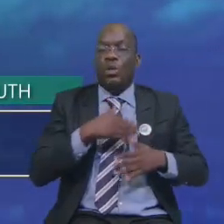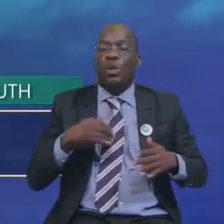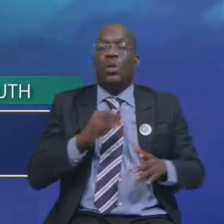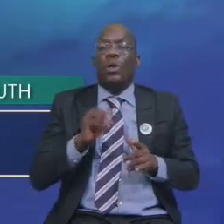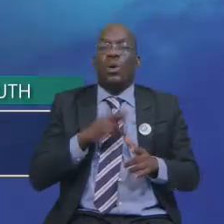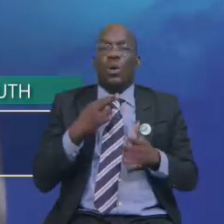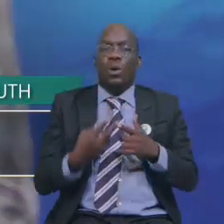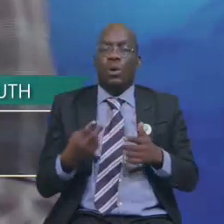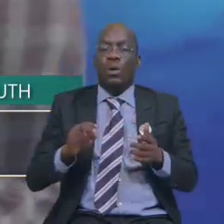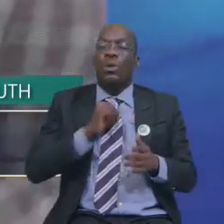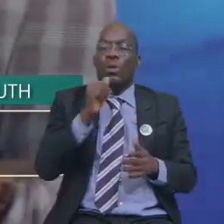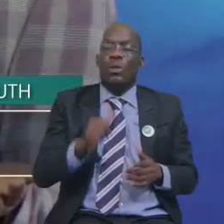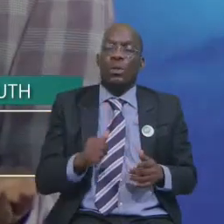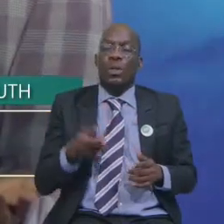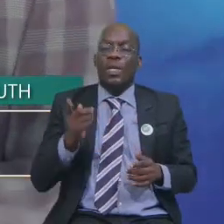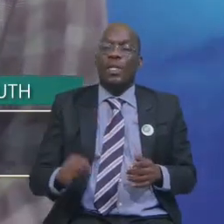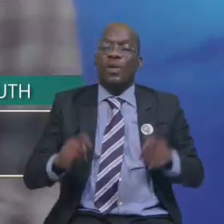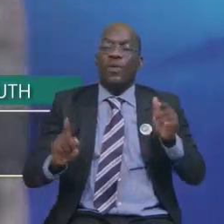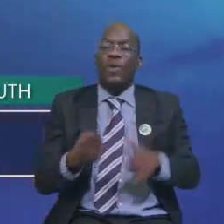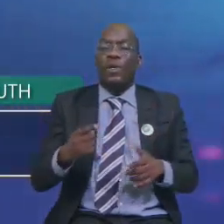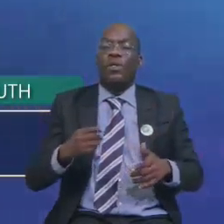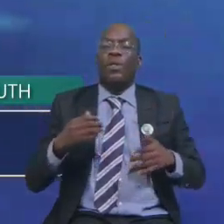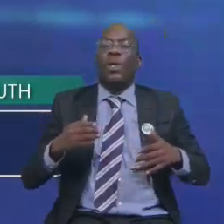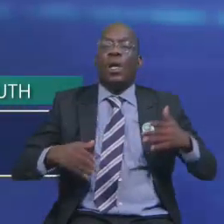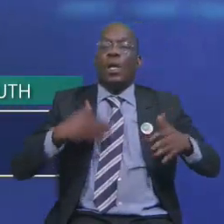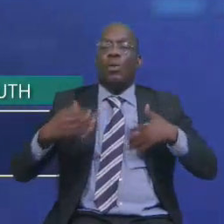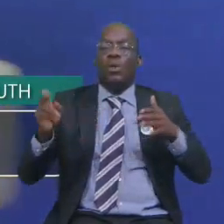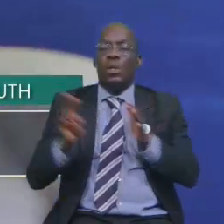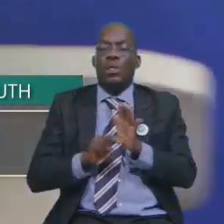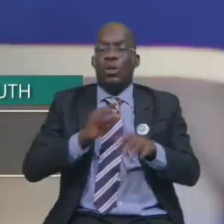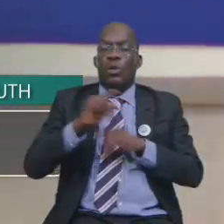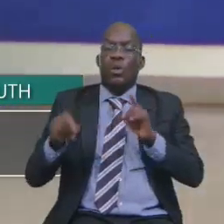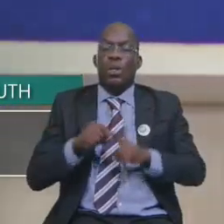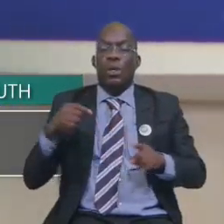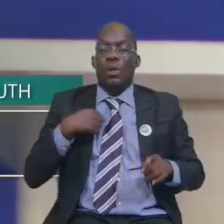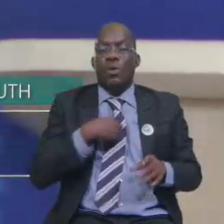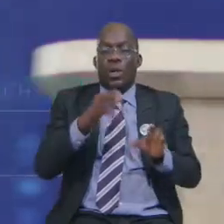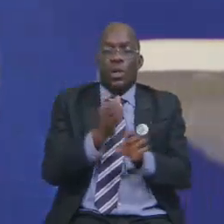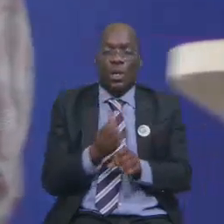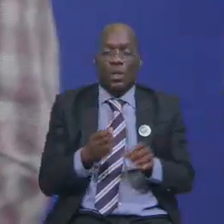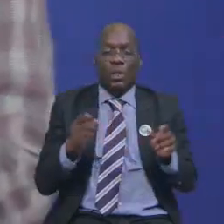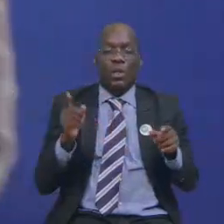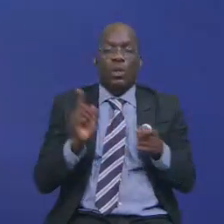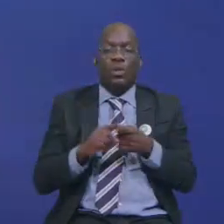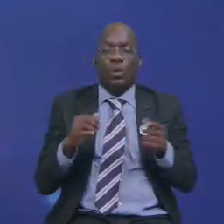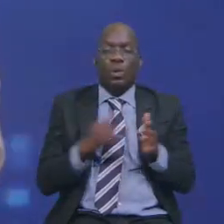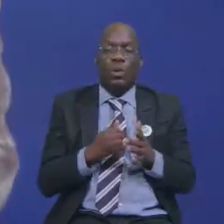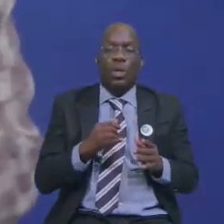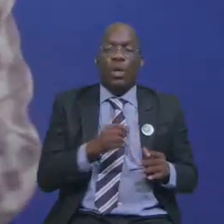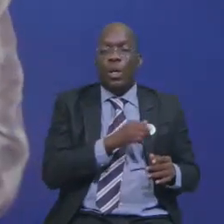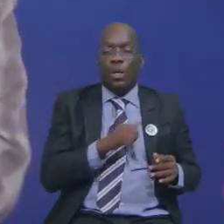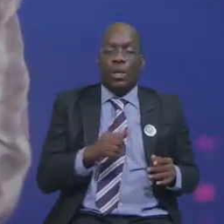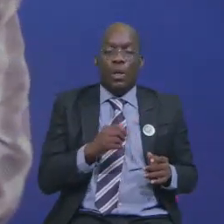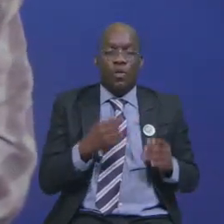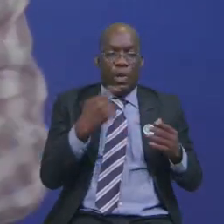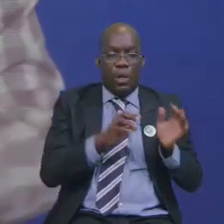excitement. When we got to that situation, you understand? Let me illustrate with our students who get, you know, you've